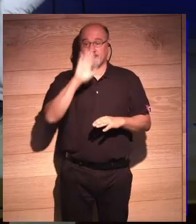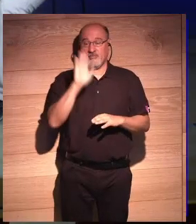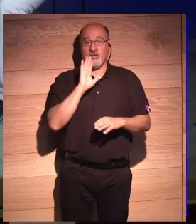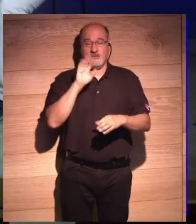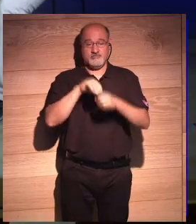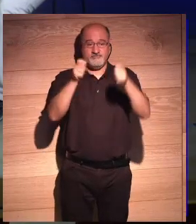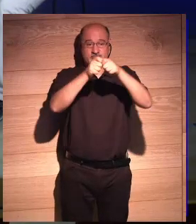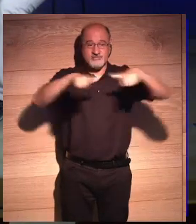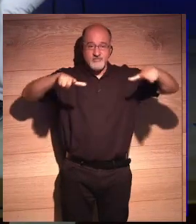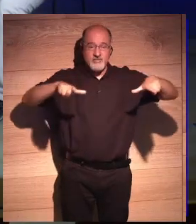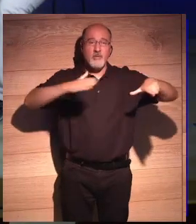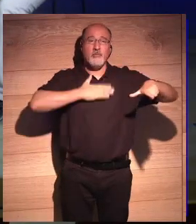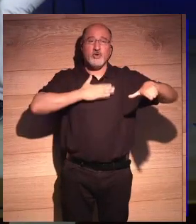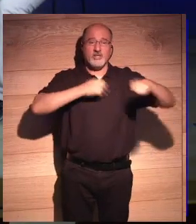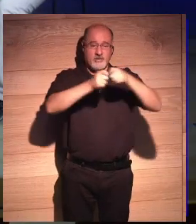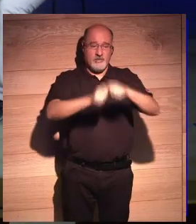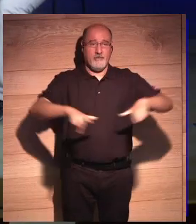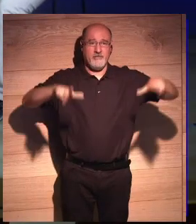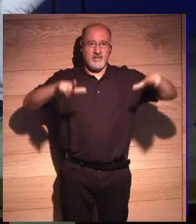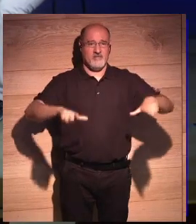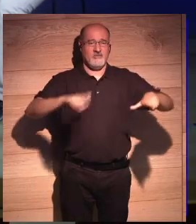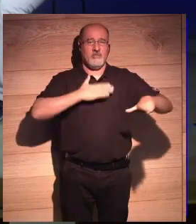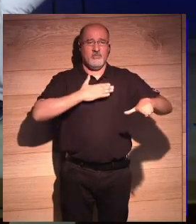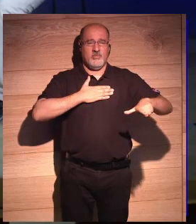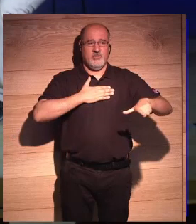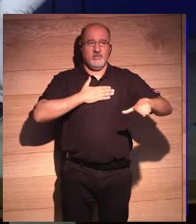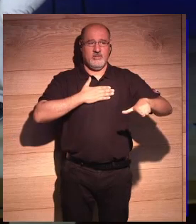that we have developed our own platform,